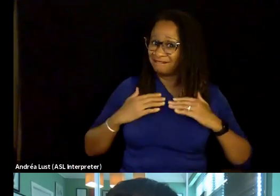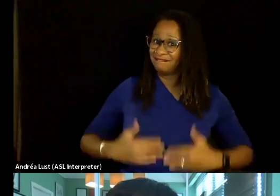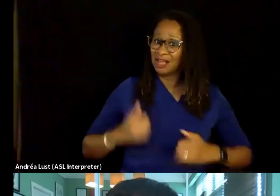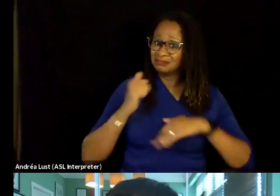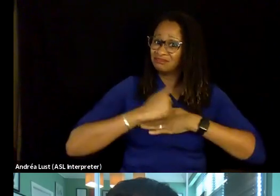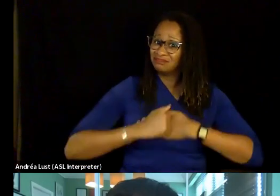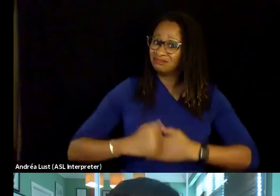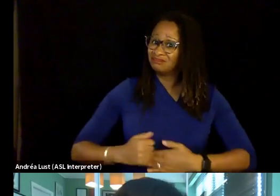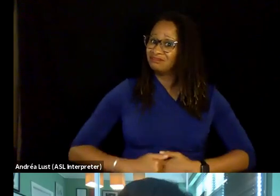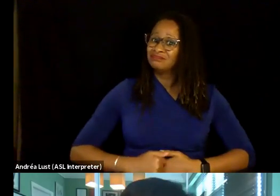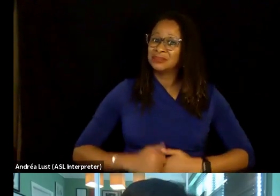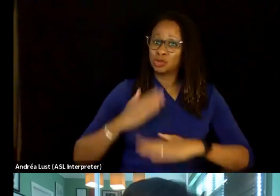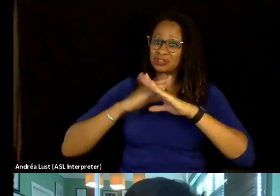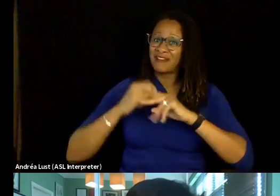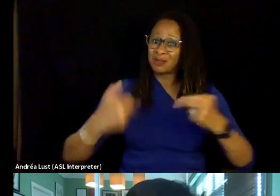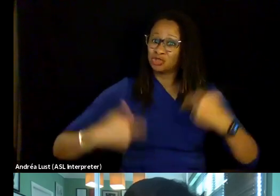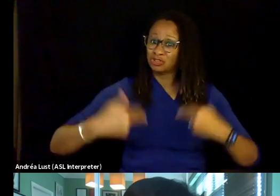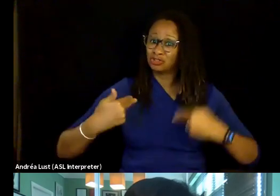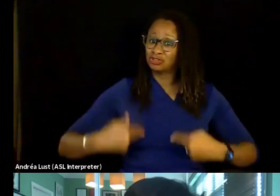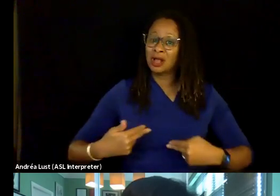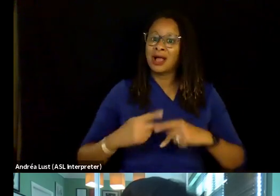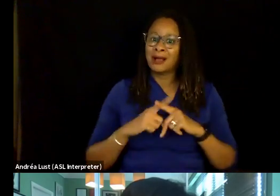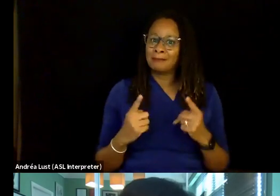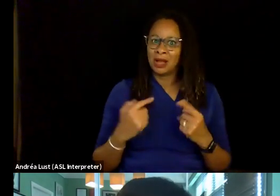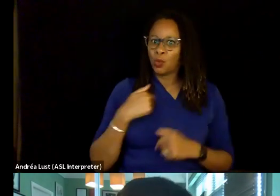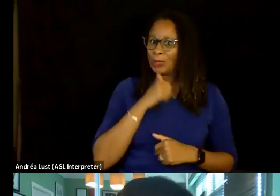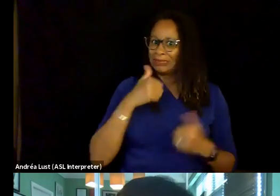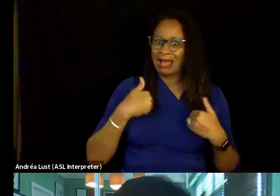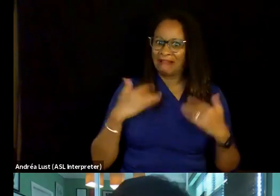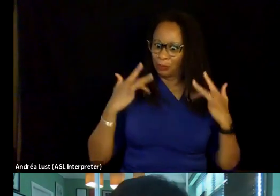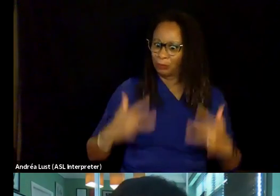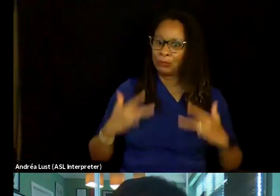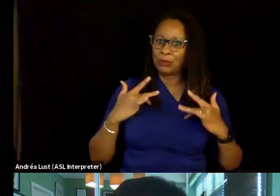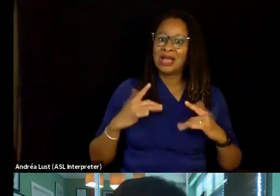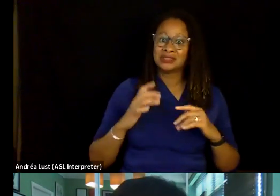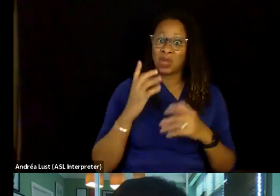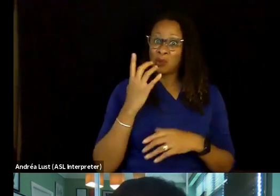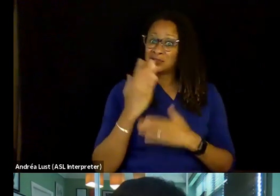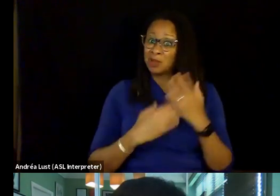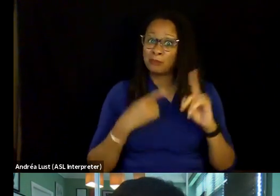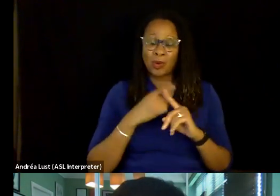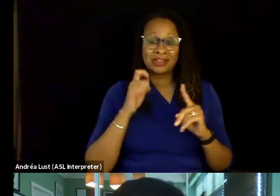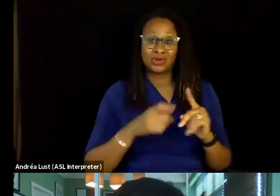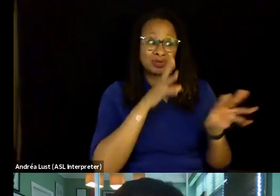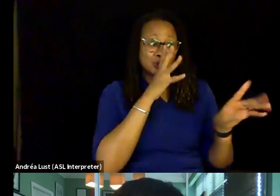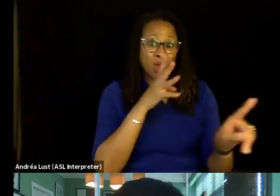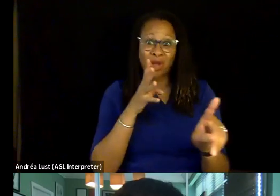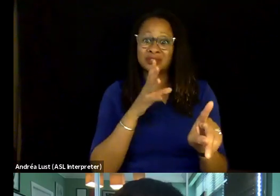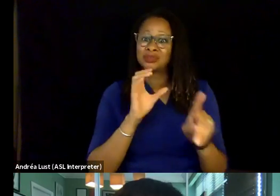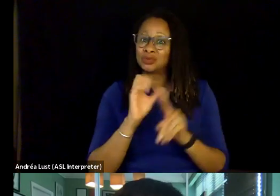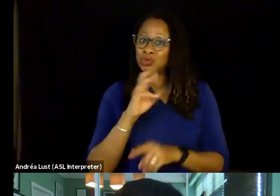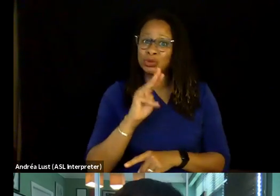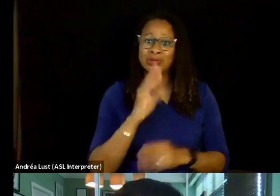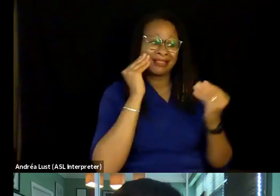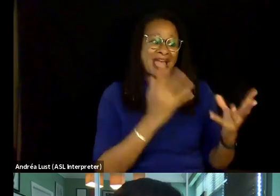to your crew, right? To see, because everyone, it's a very personal decision. Everyone's tolerance for risk is different.